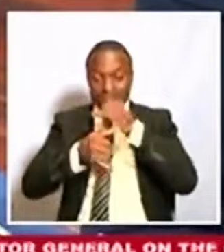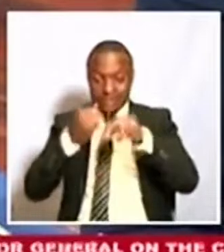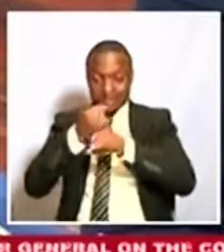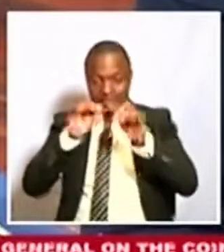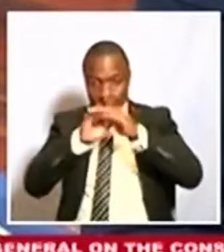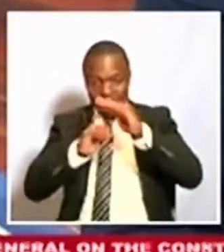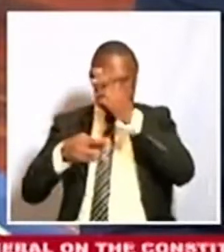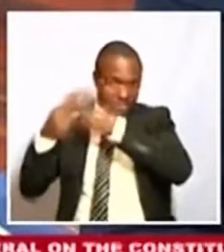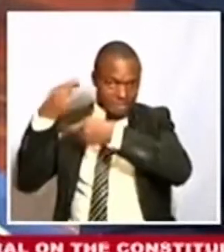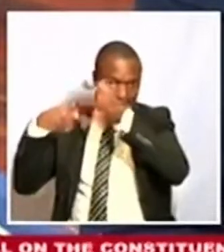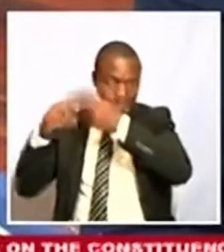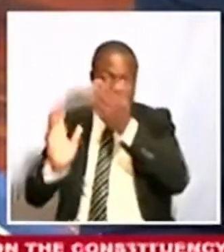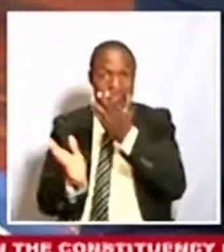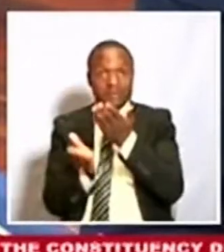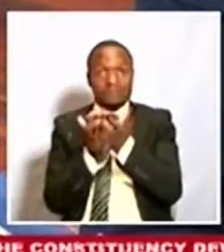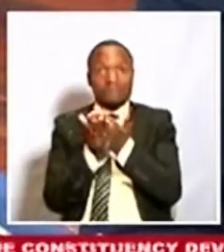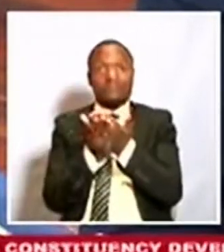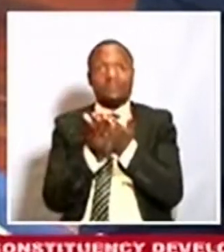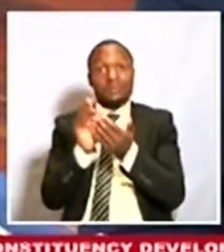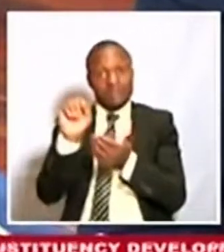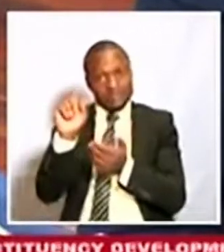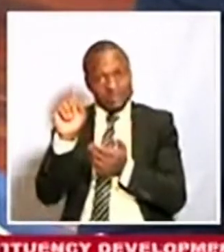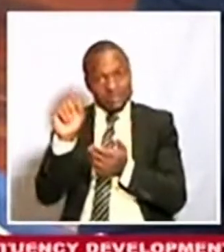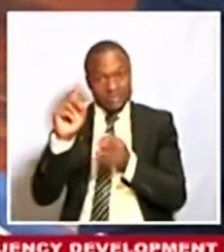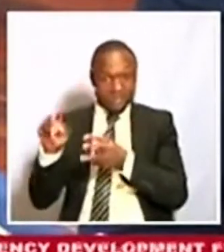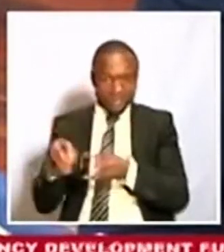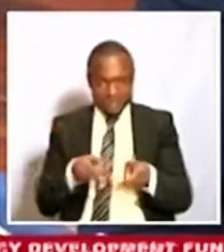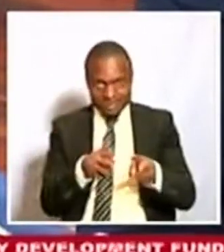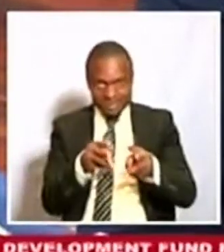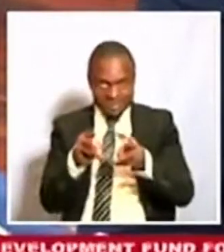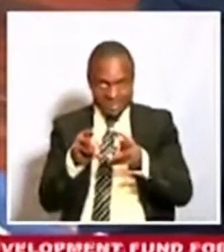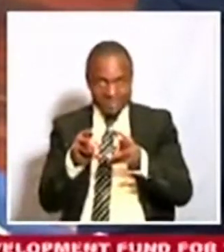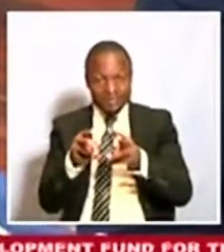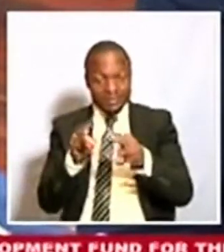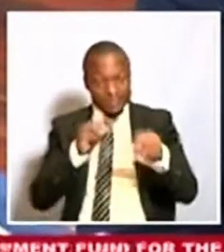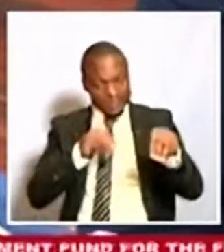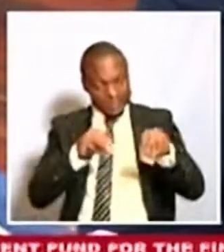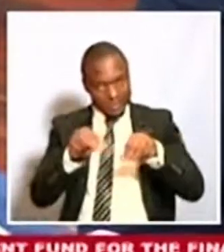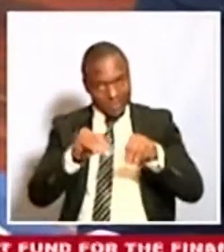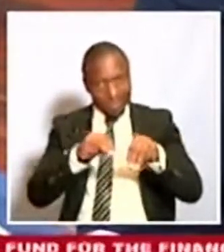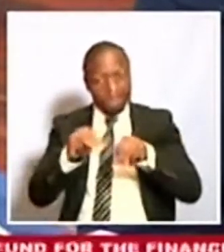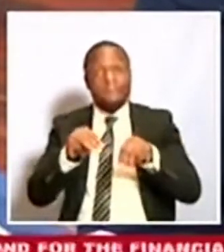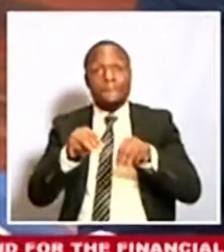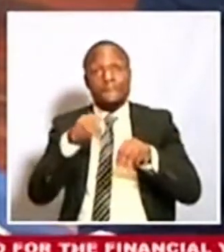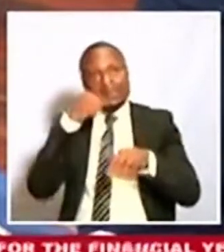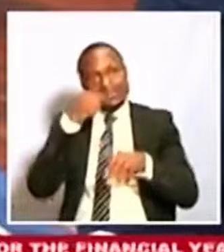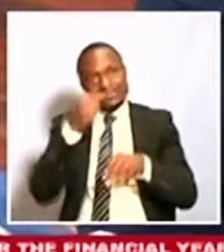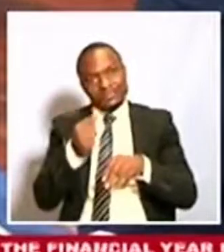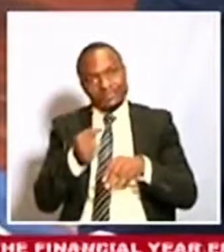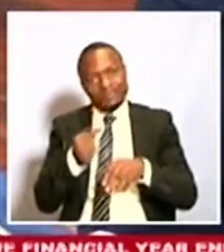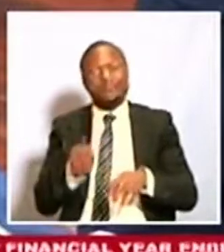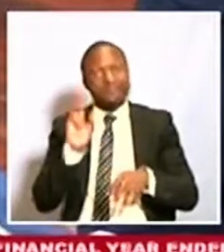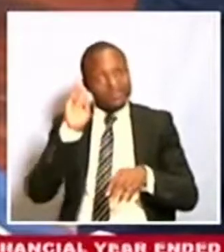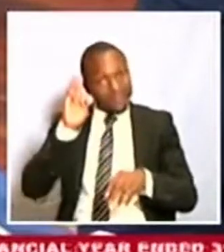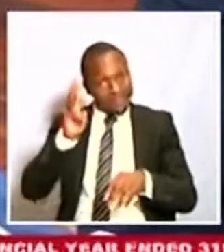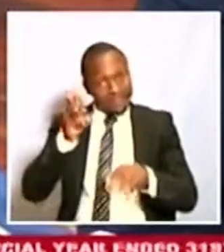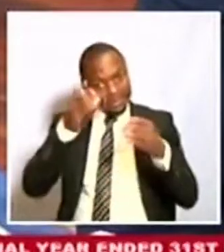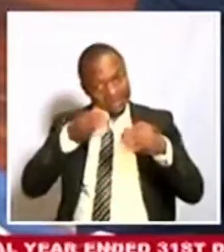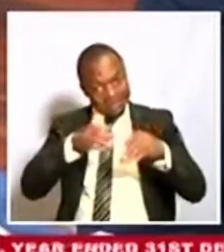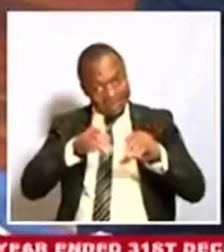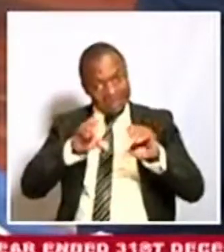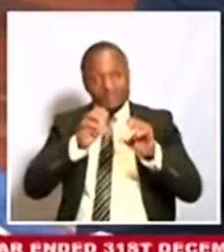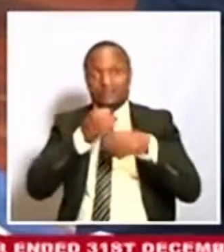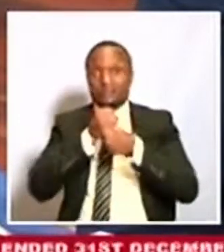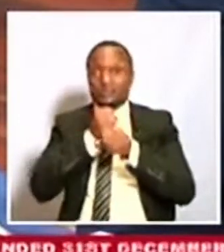Appendix 11. Remedial measure, the management wishes to state that we will continue to